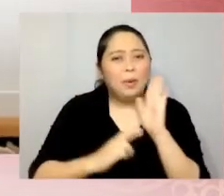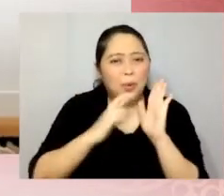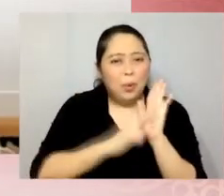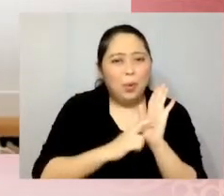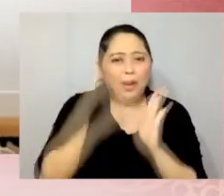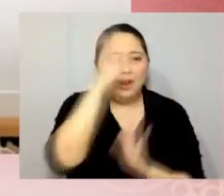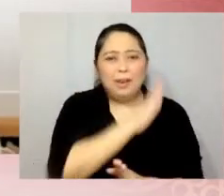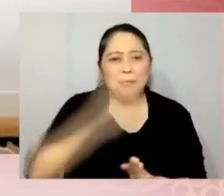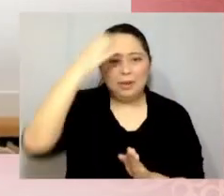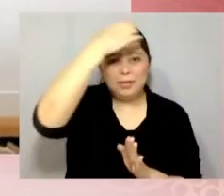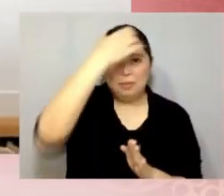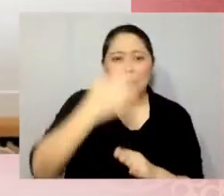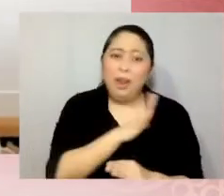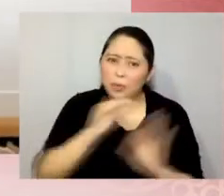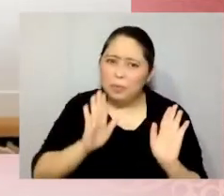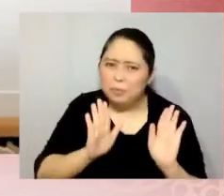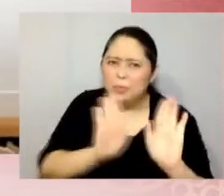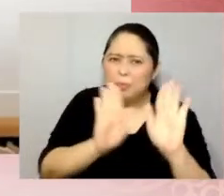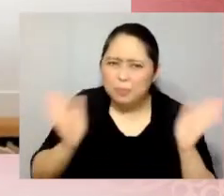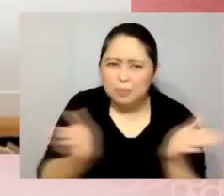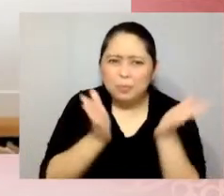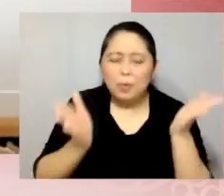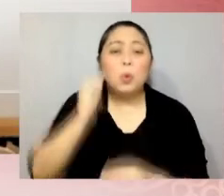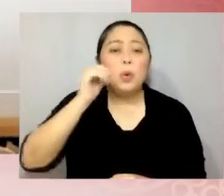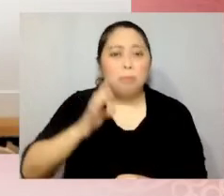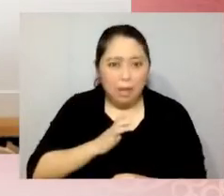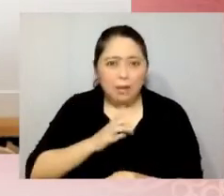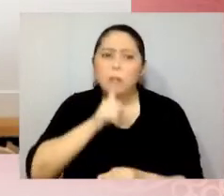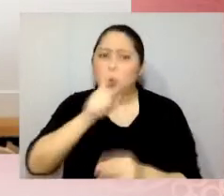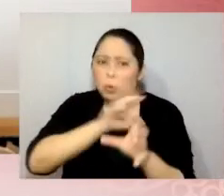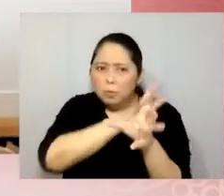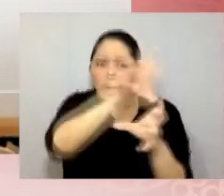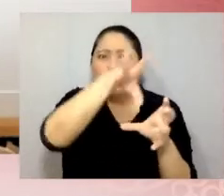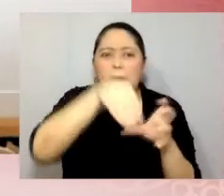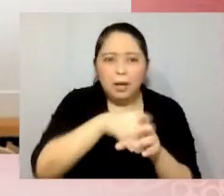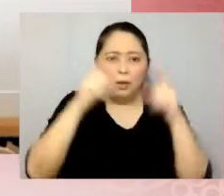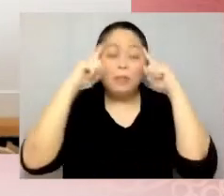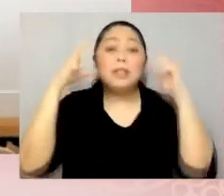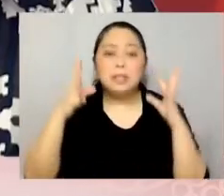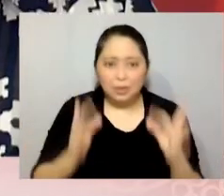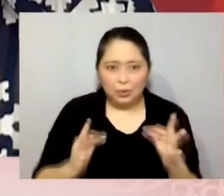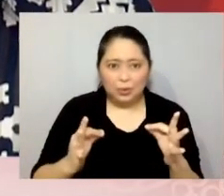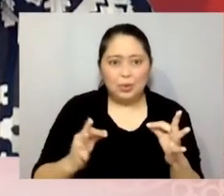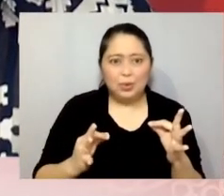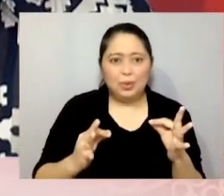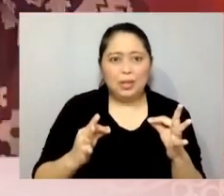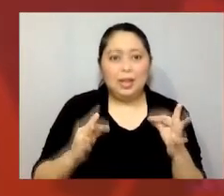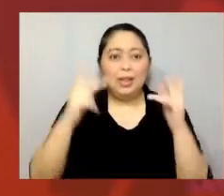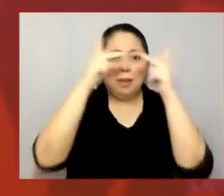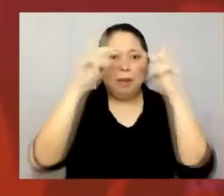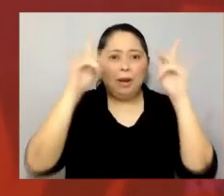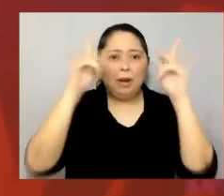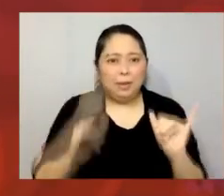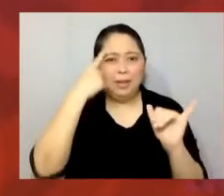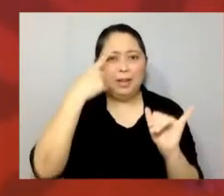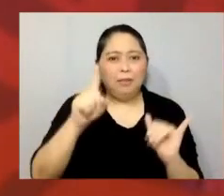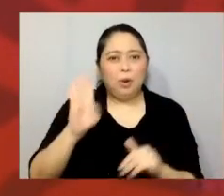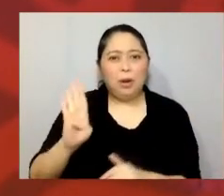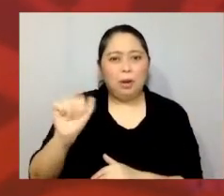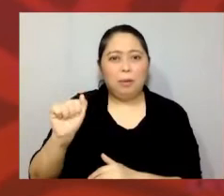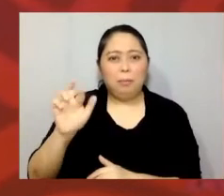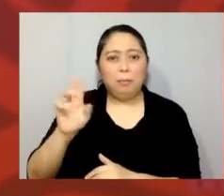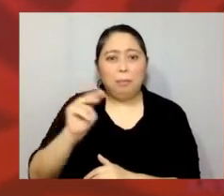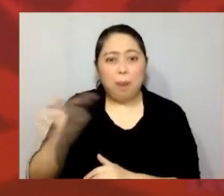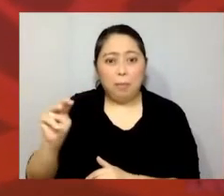women to come out into the open and be part of the decision-making process within the autonomous region. Questions and comments are coming in on